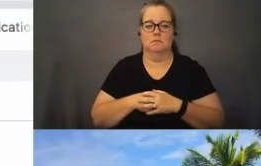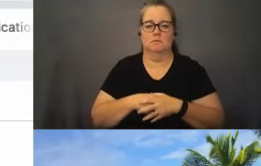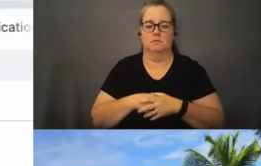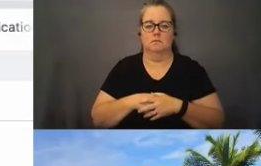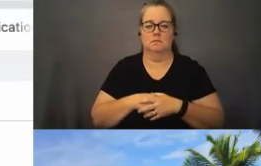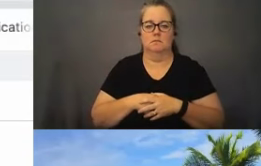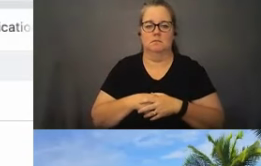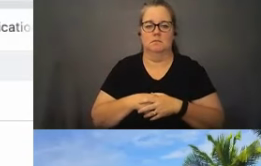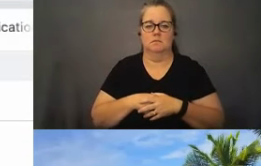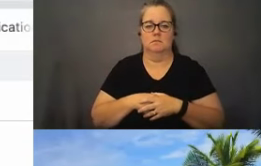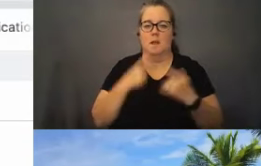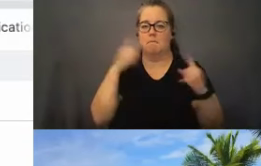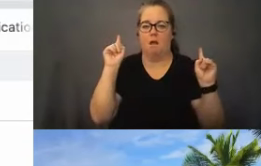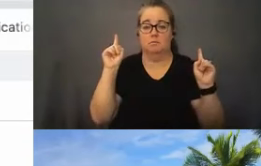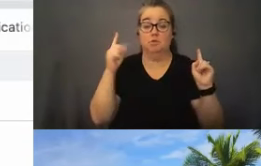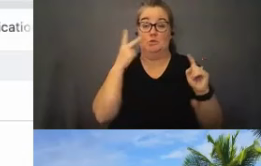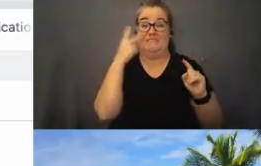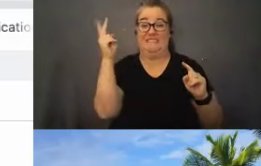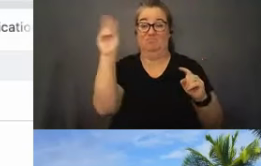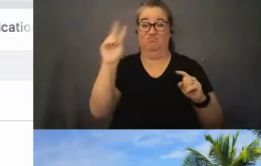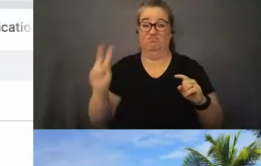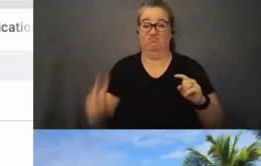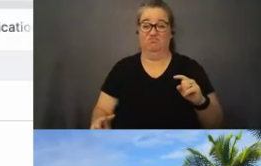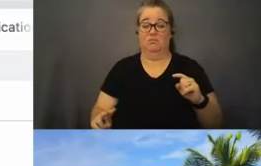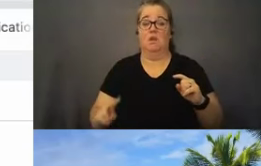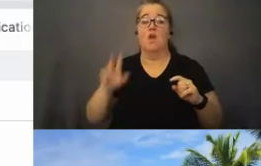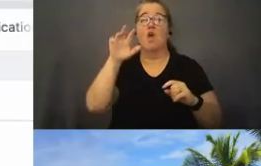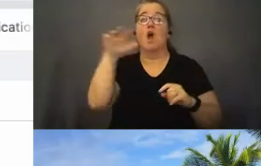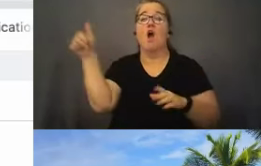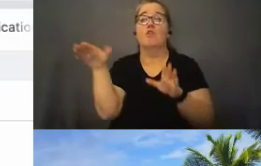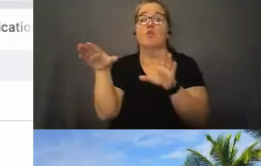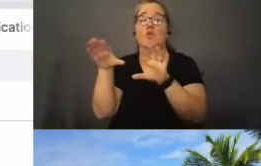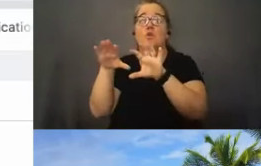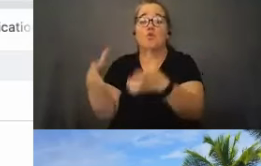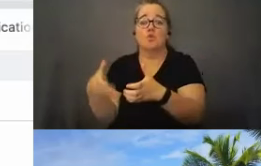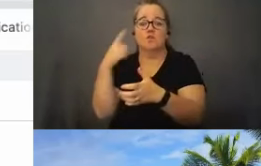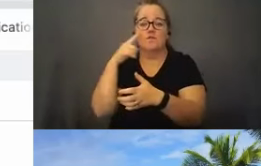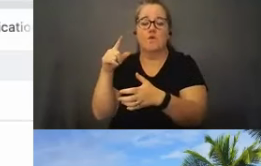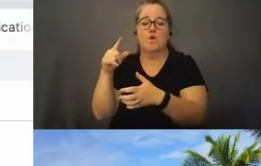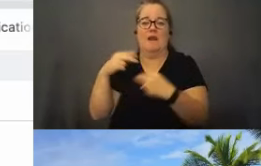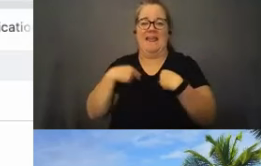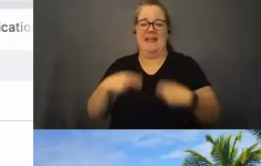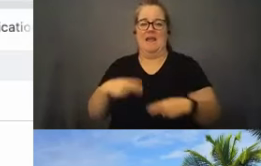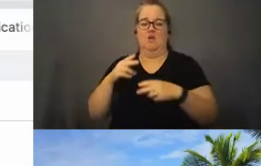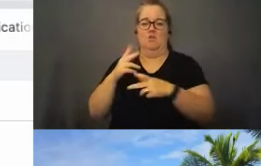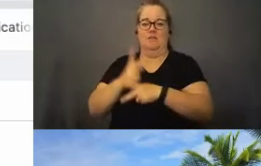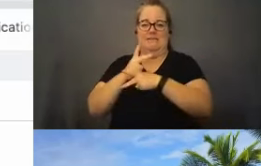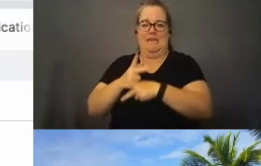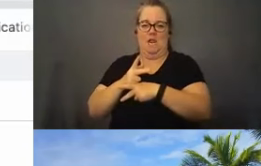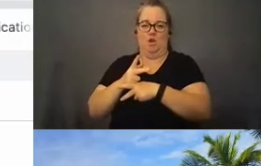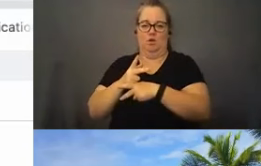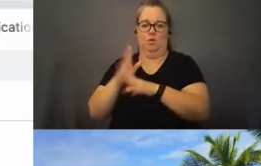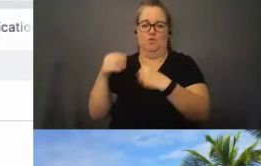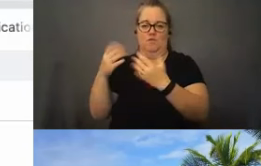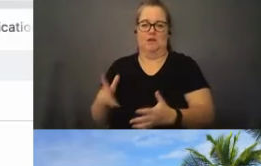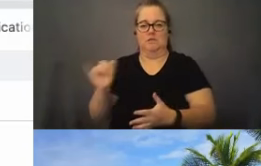There we go. So you'll see the other courses on there are for healthcare providers. You have to have a medical license for those, but